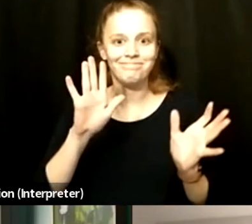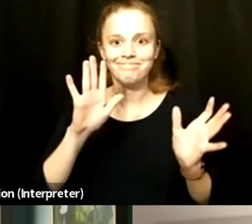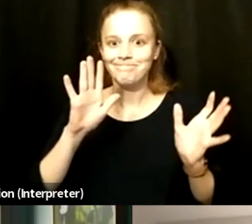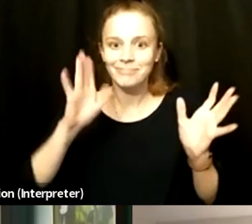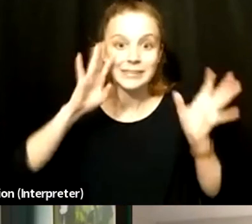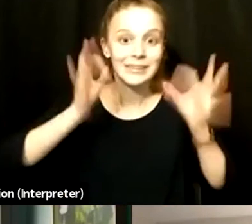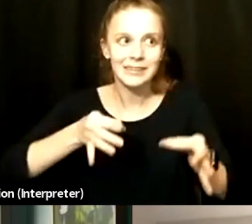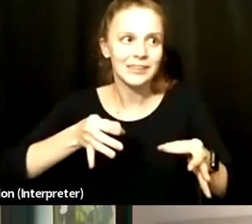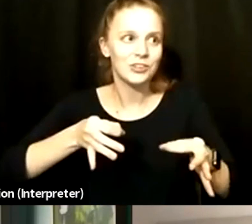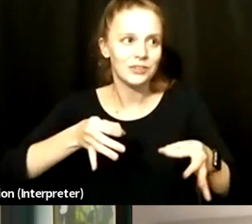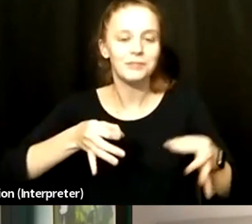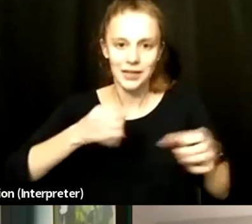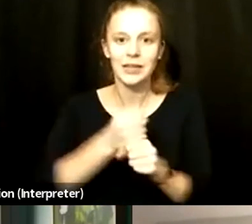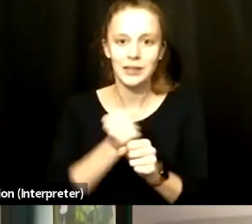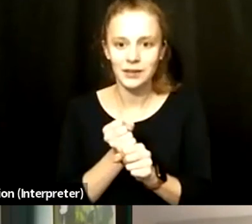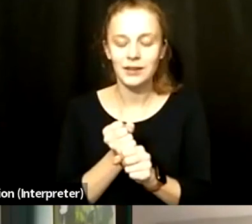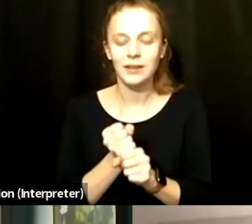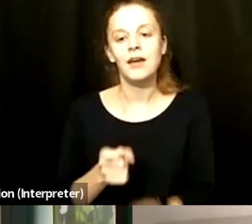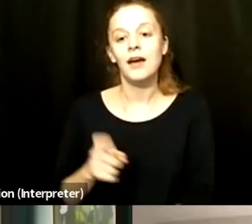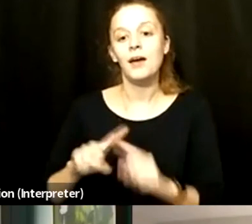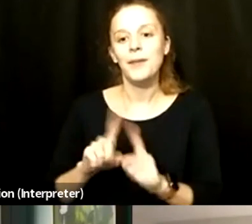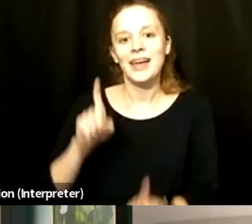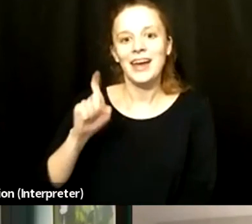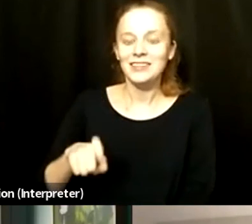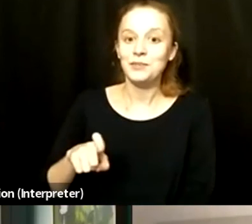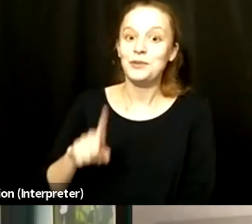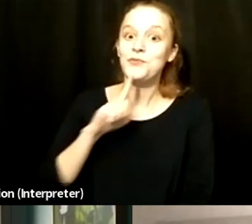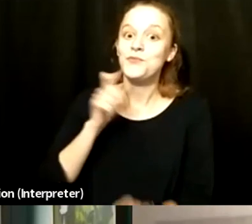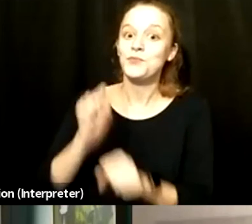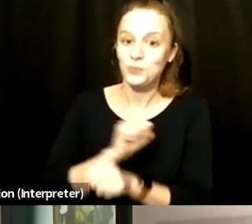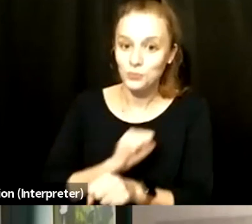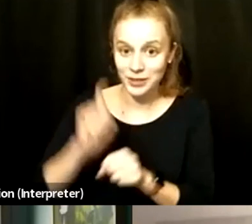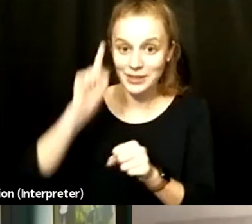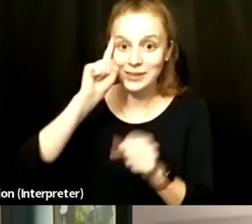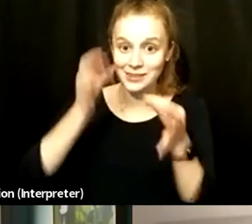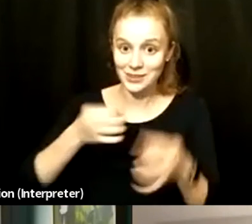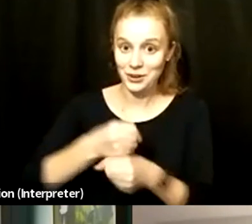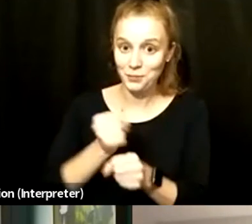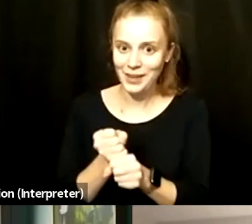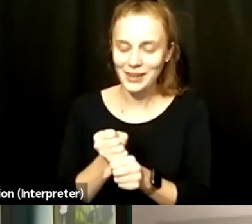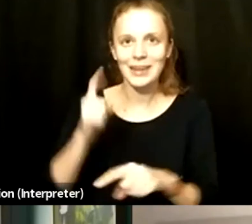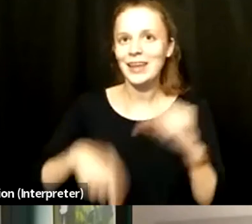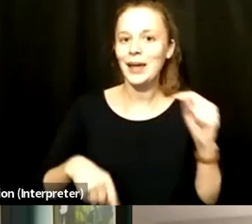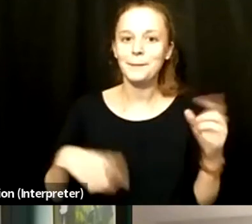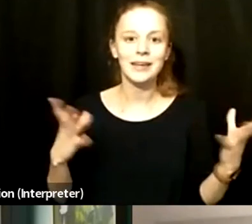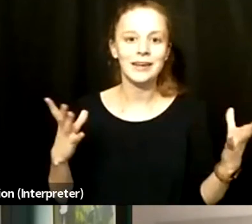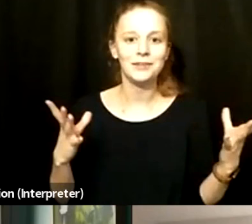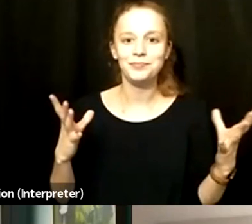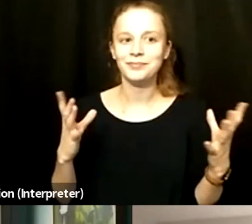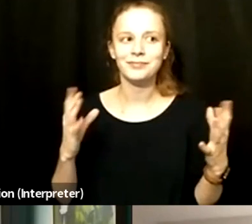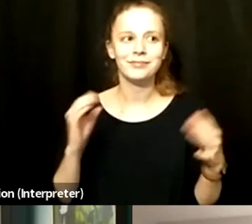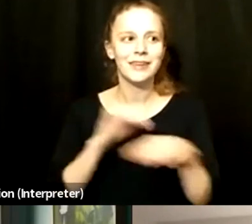And it has to be actual decision making, right? It can't be an advisory board that comes in from time